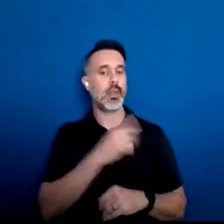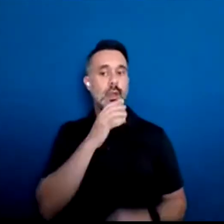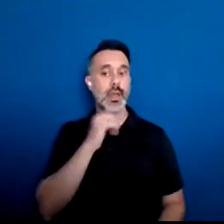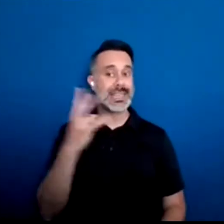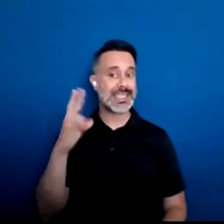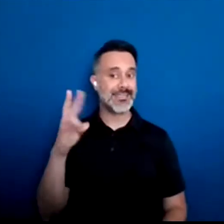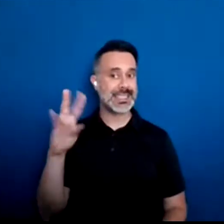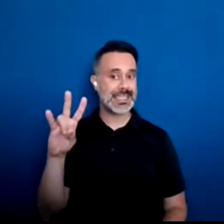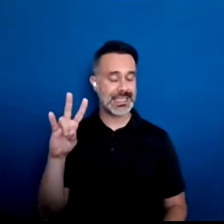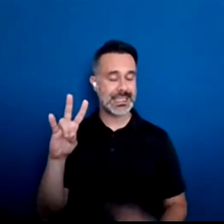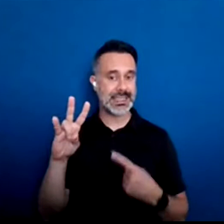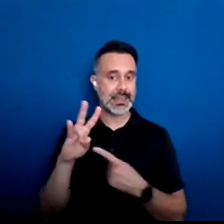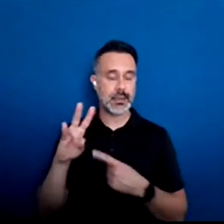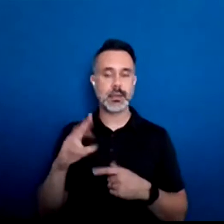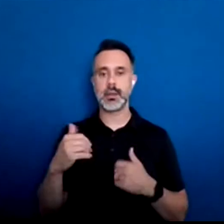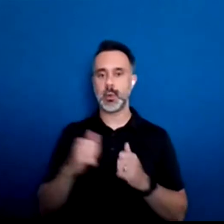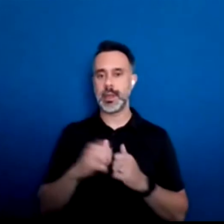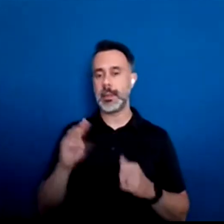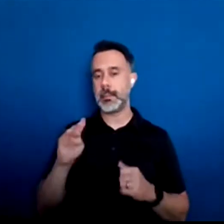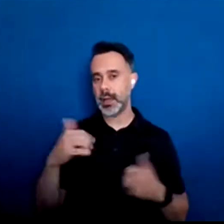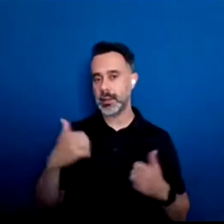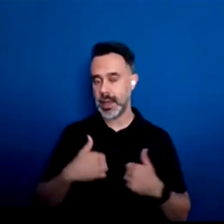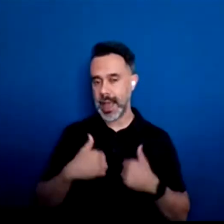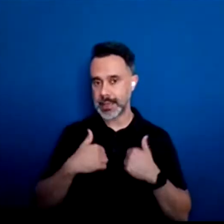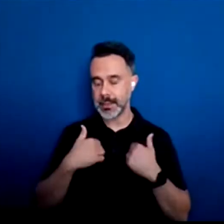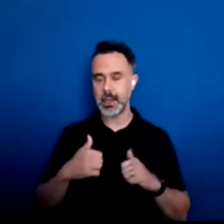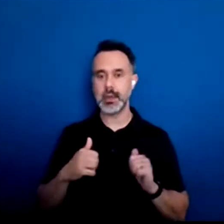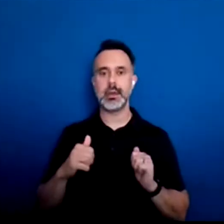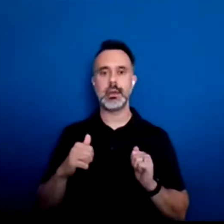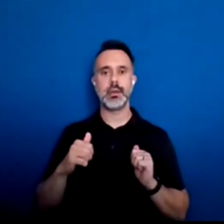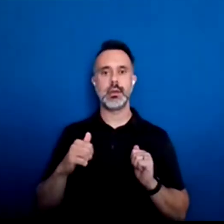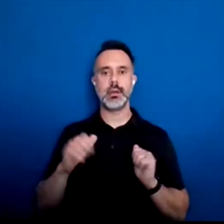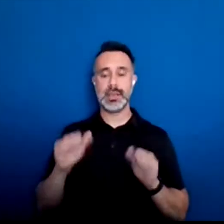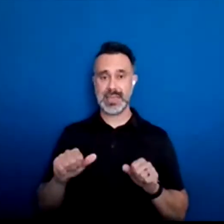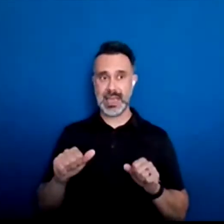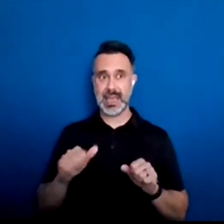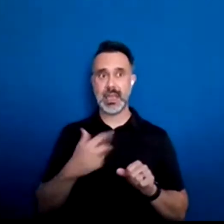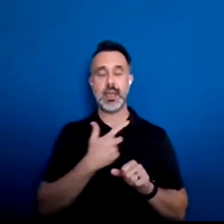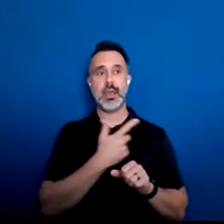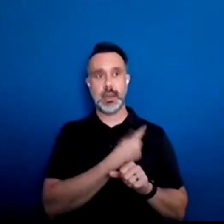with 10 other performers indoors on stage without a mask?